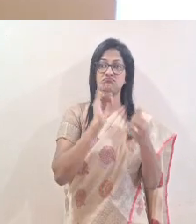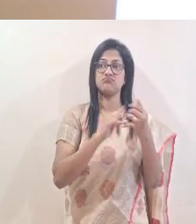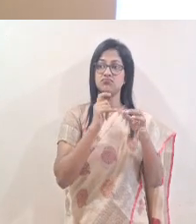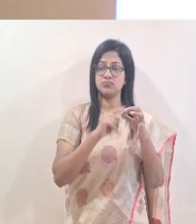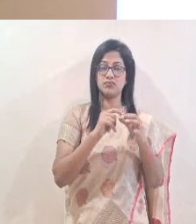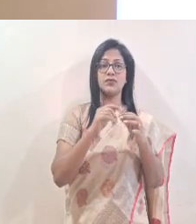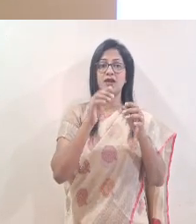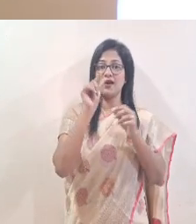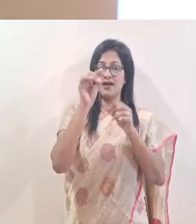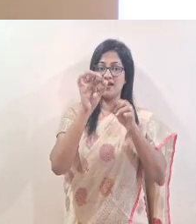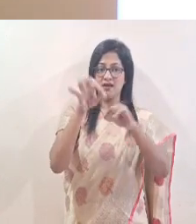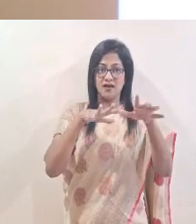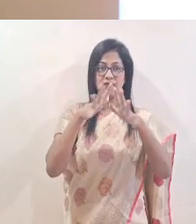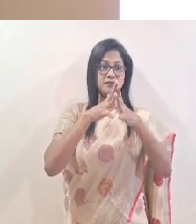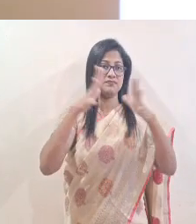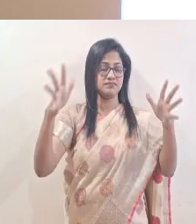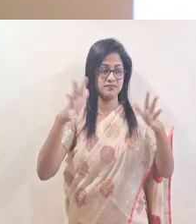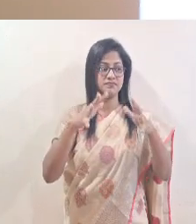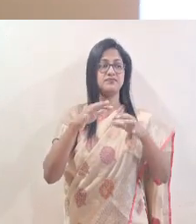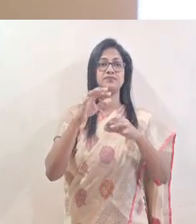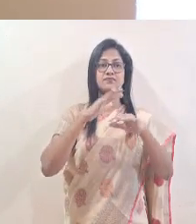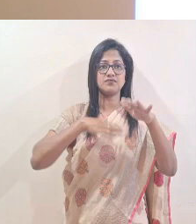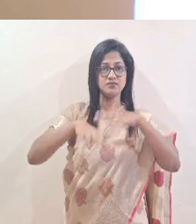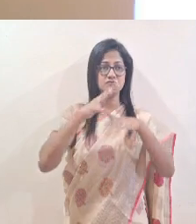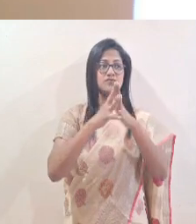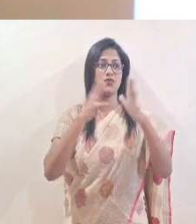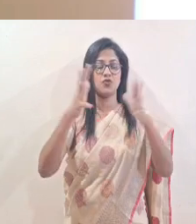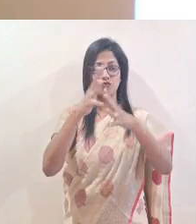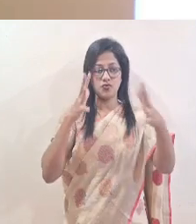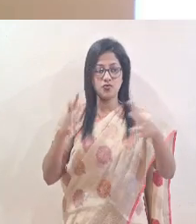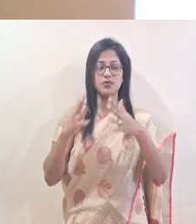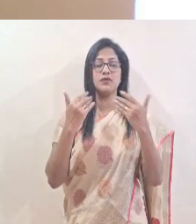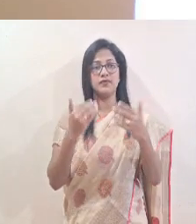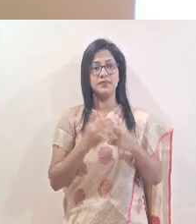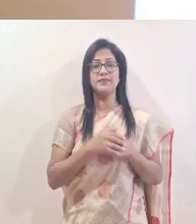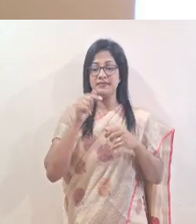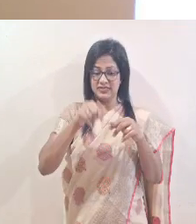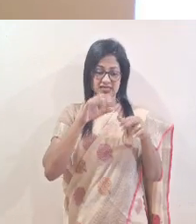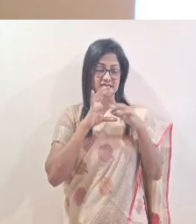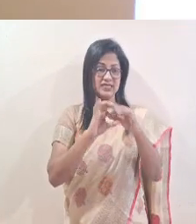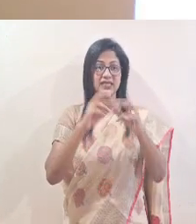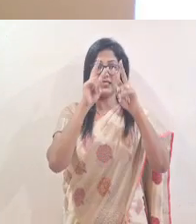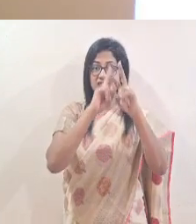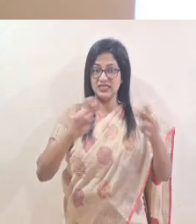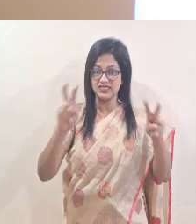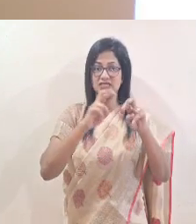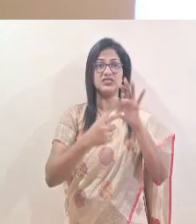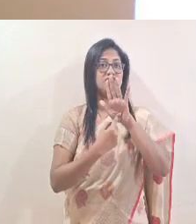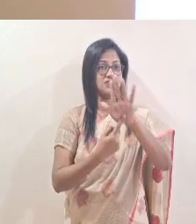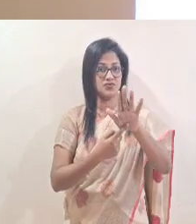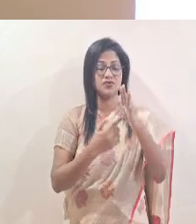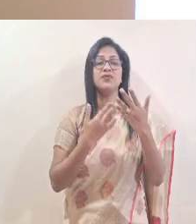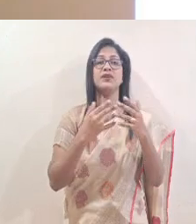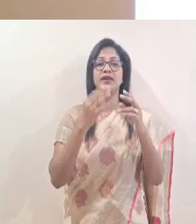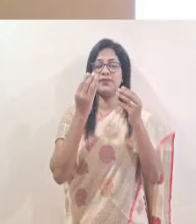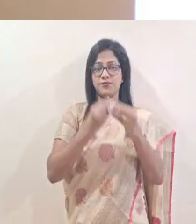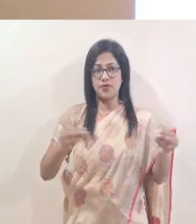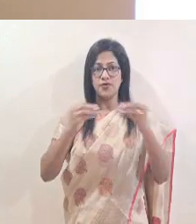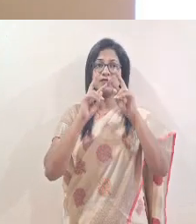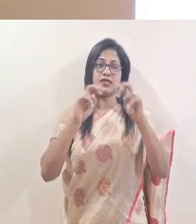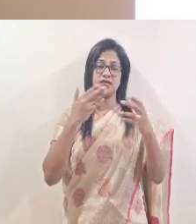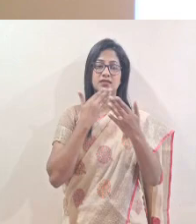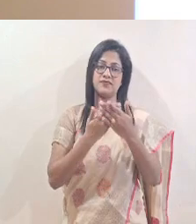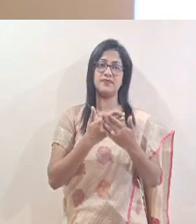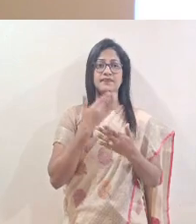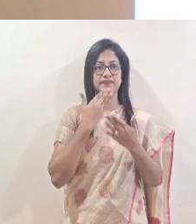for the urban areas, the growth of the city. So we can actually start with this kind of study and go further for urban growth indices and other